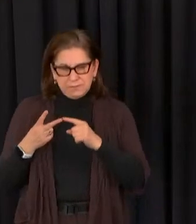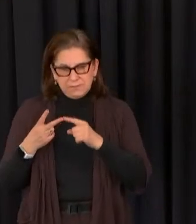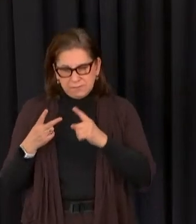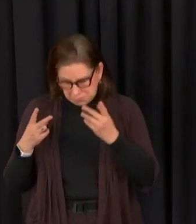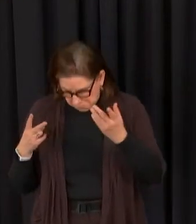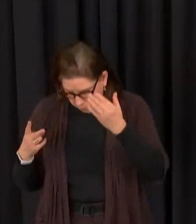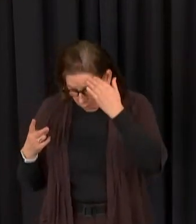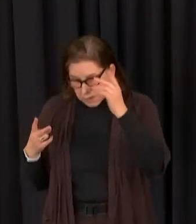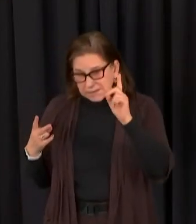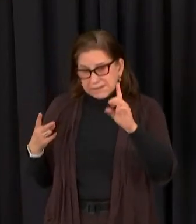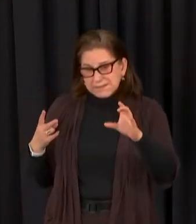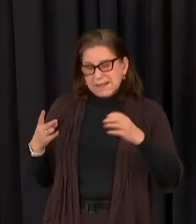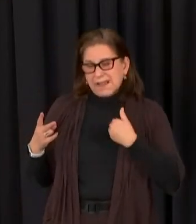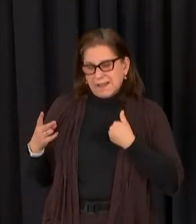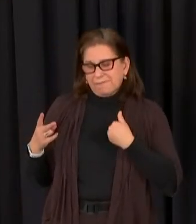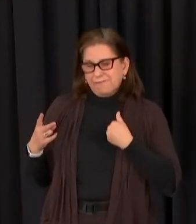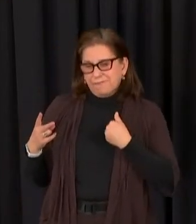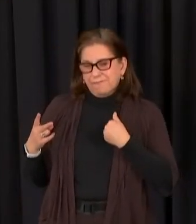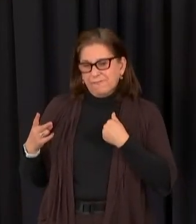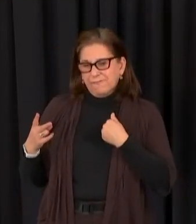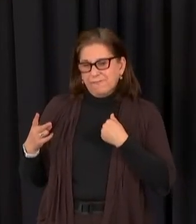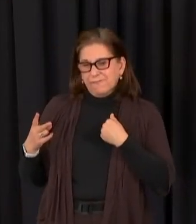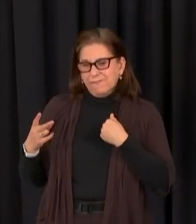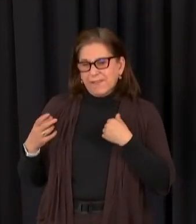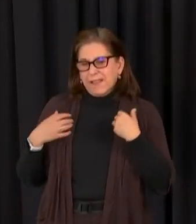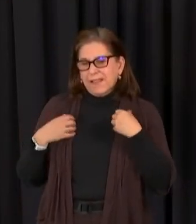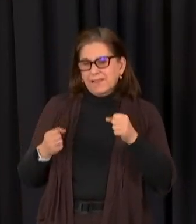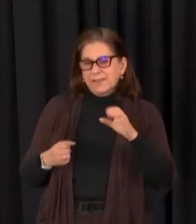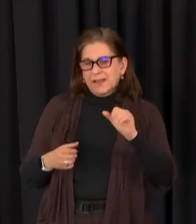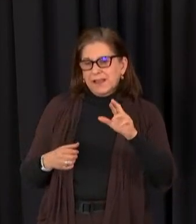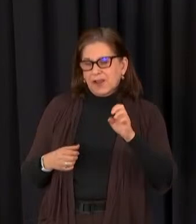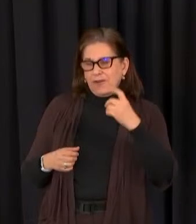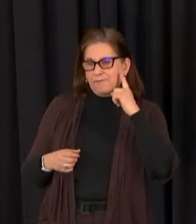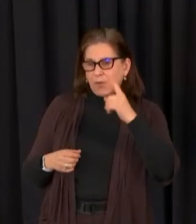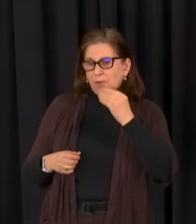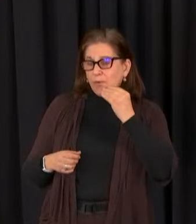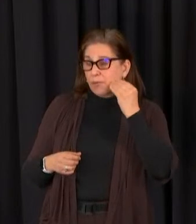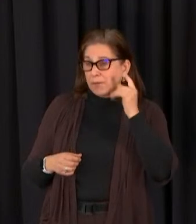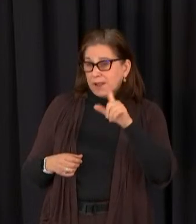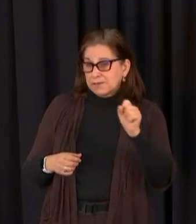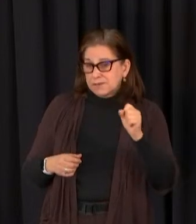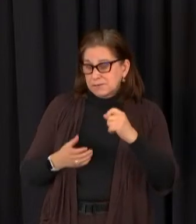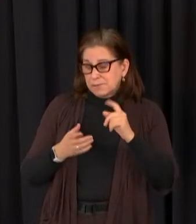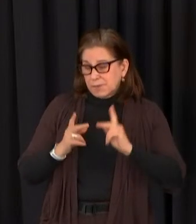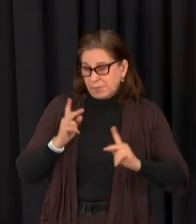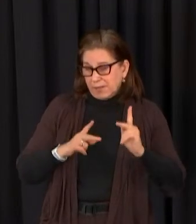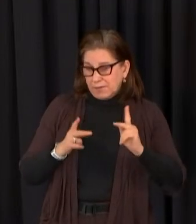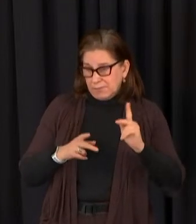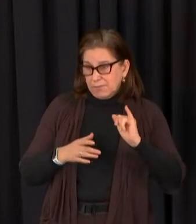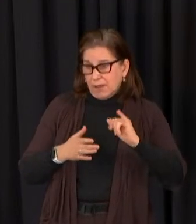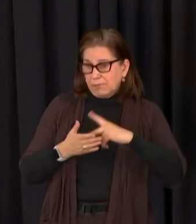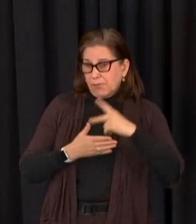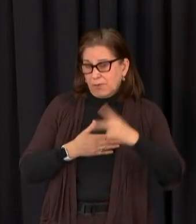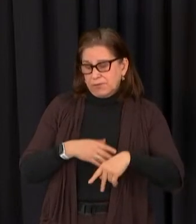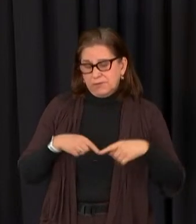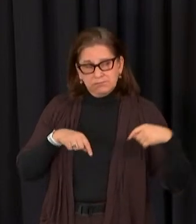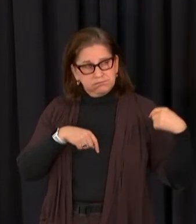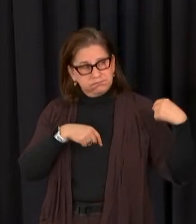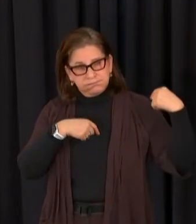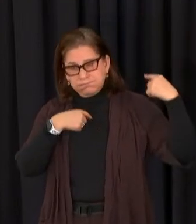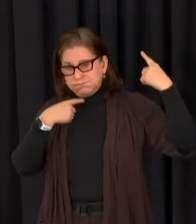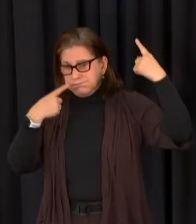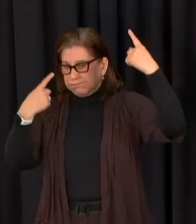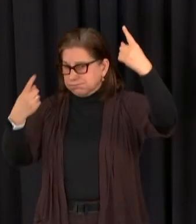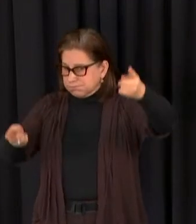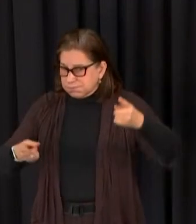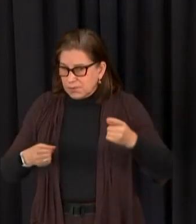know, the district has had a health care for the homeless program for a very long time. And we have been working